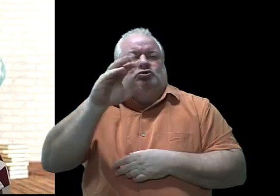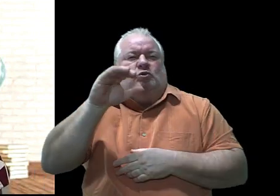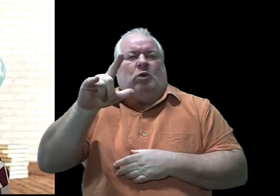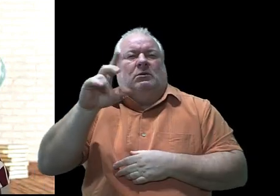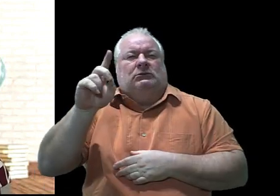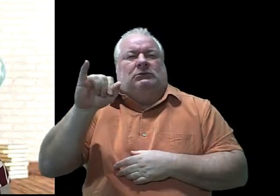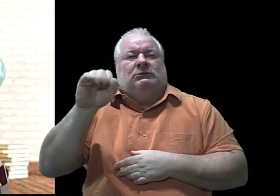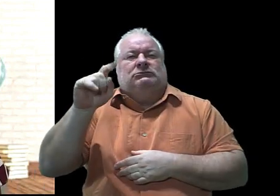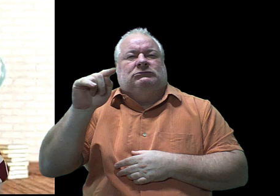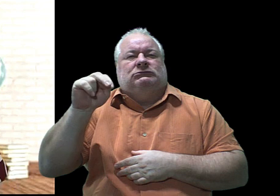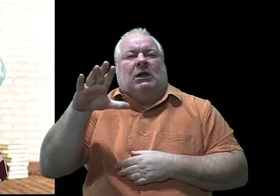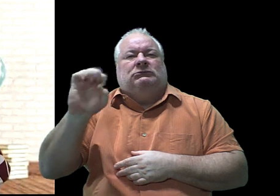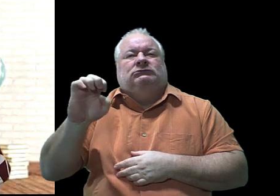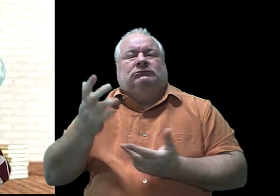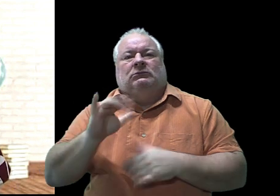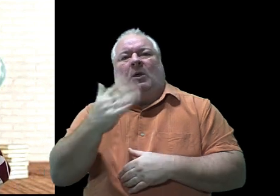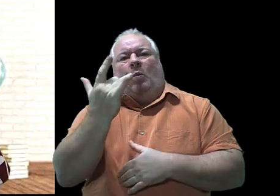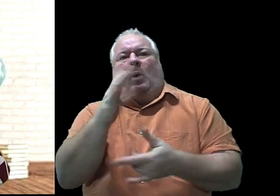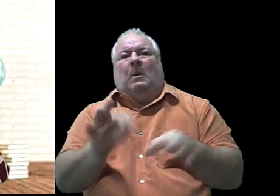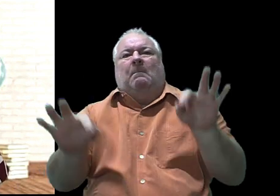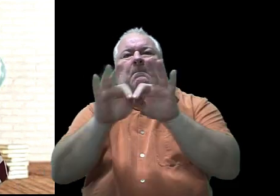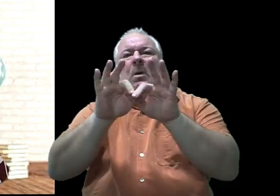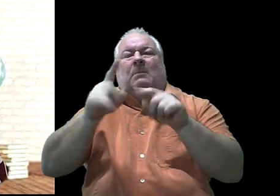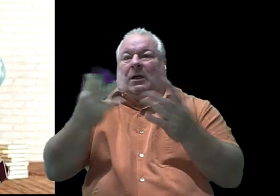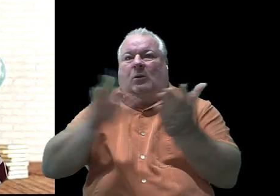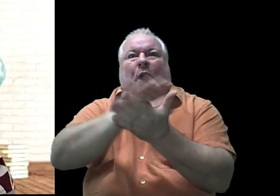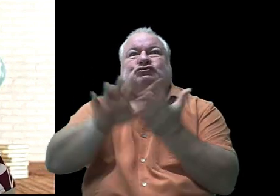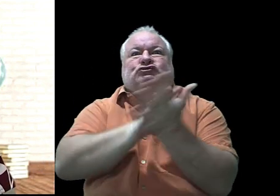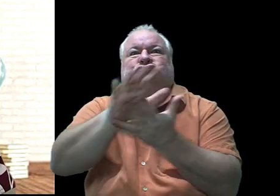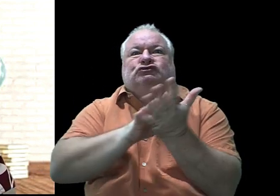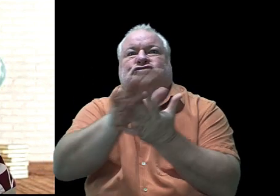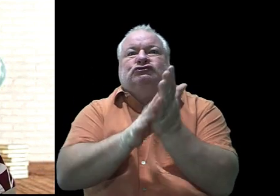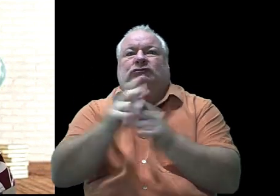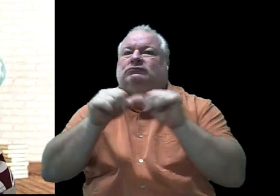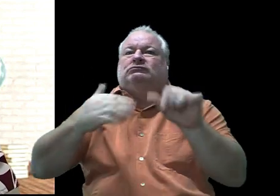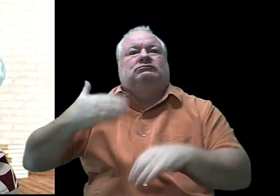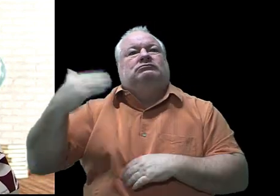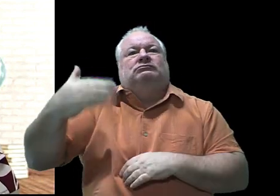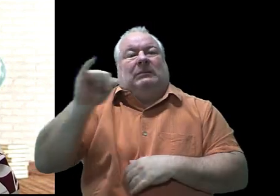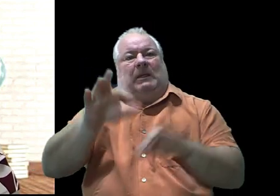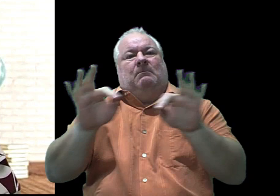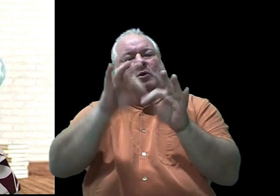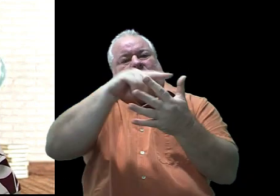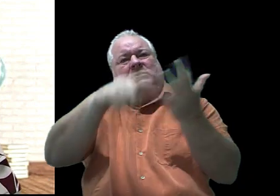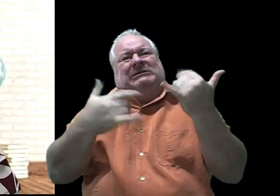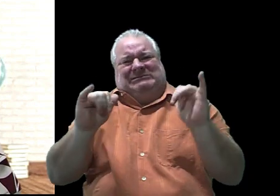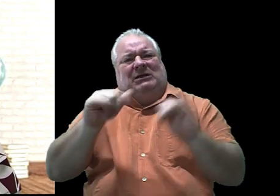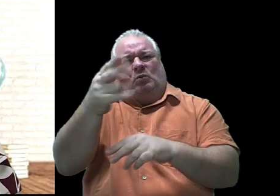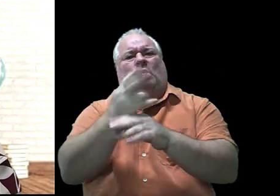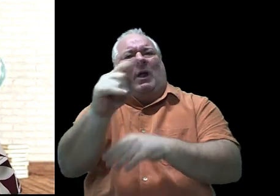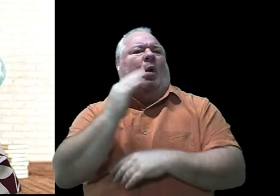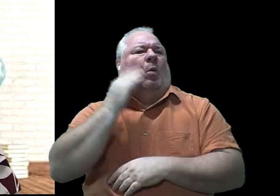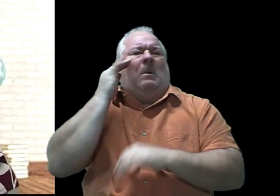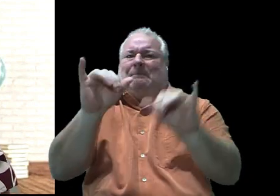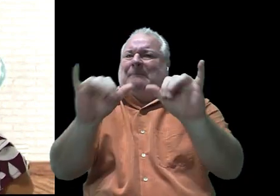social distance? What is so important about washing your hands? All of those things